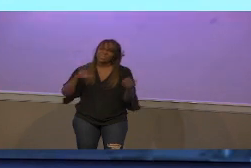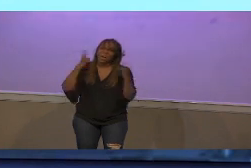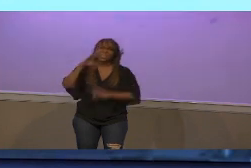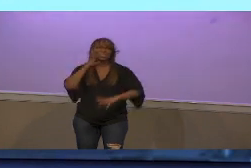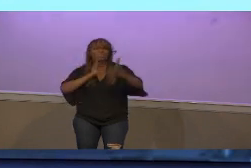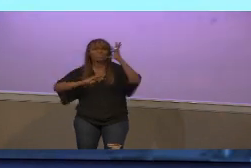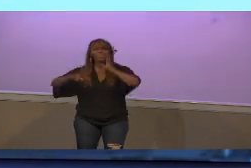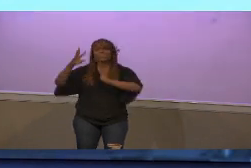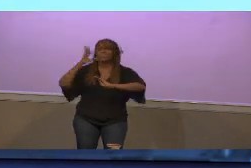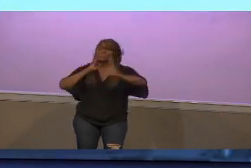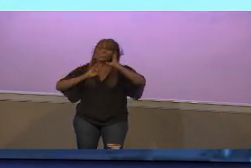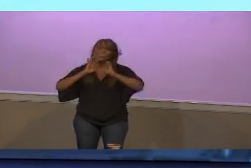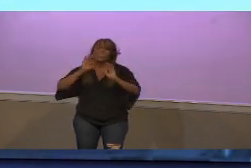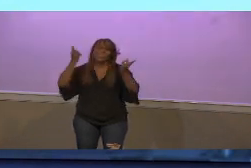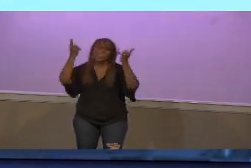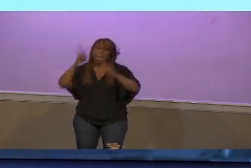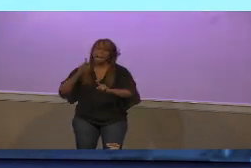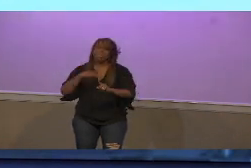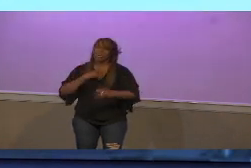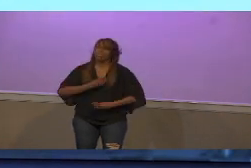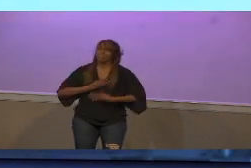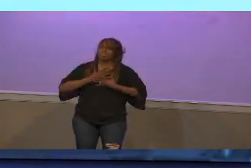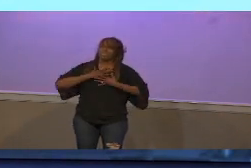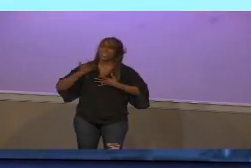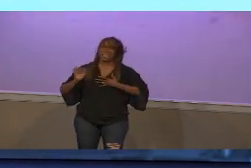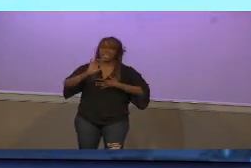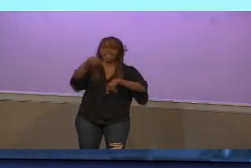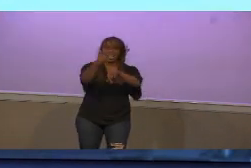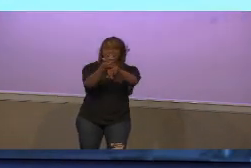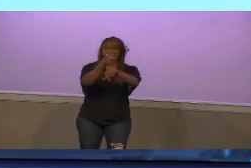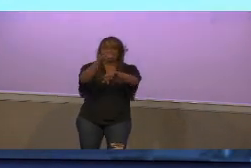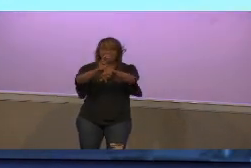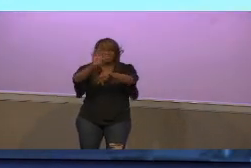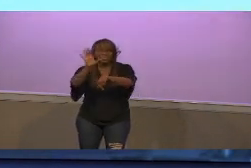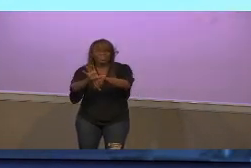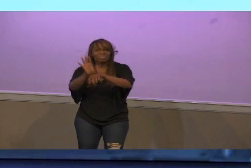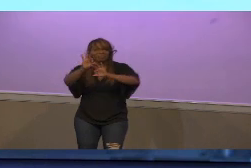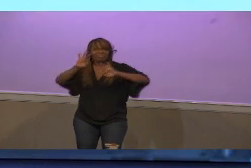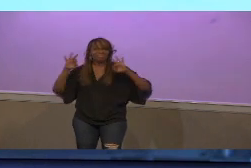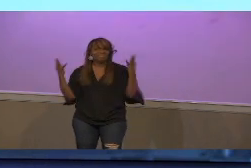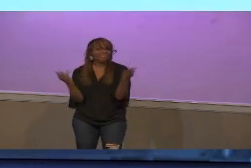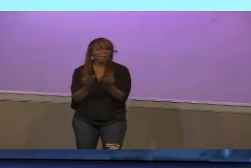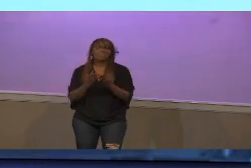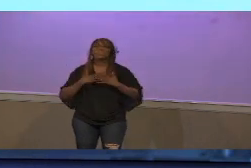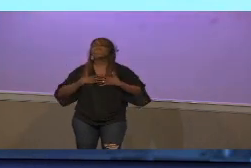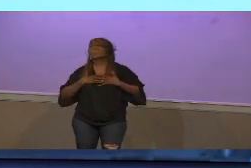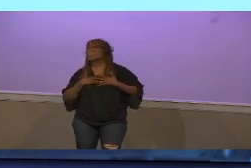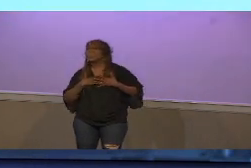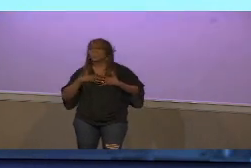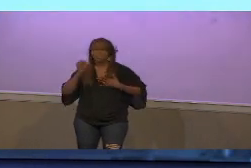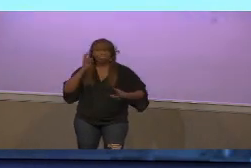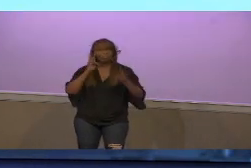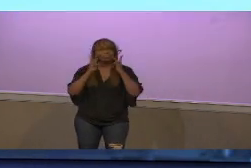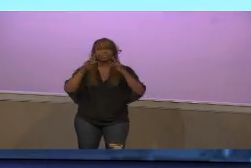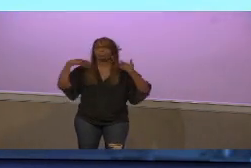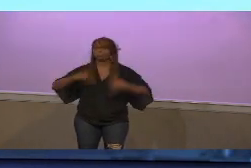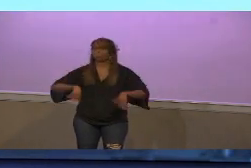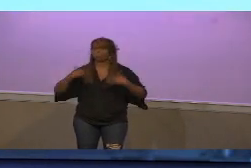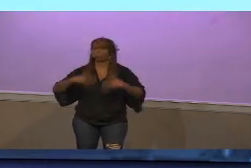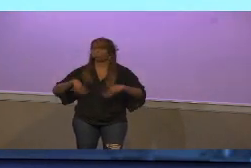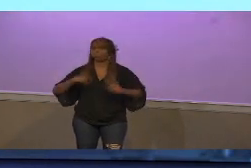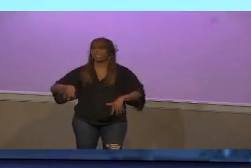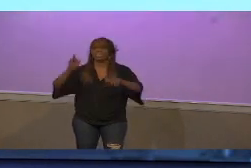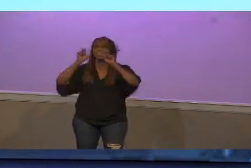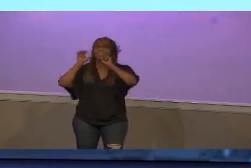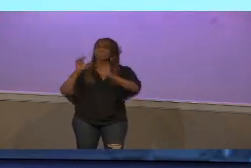Greater expansion is about to be felt. And the Galilee Baptist Church family is going to see some monumental